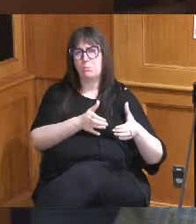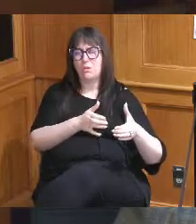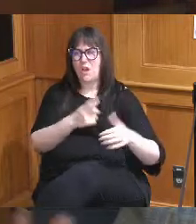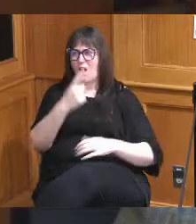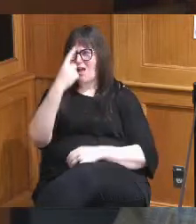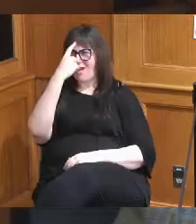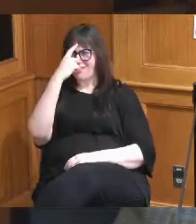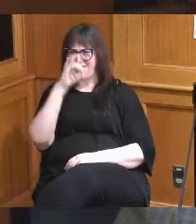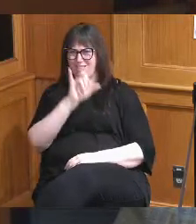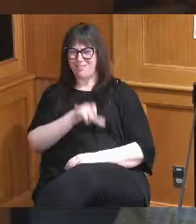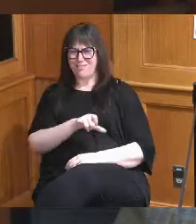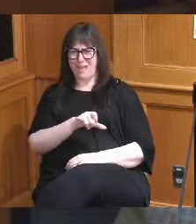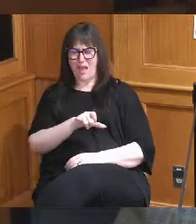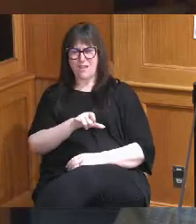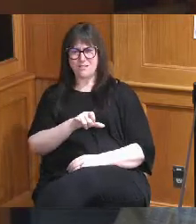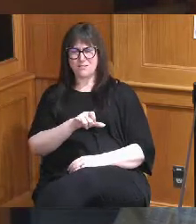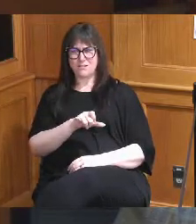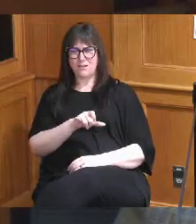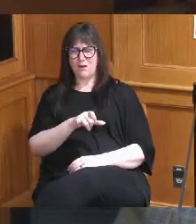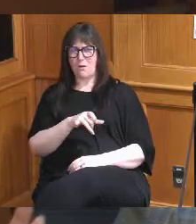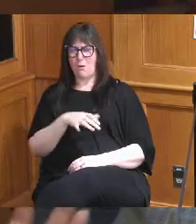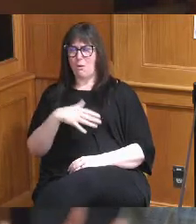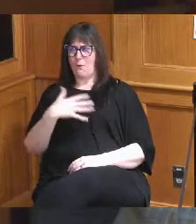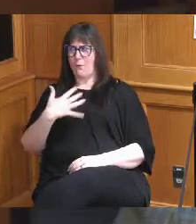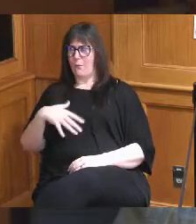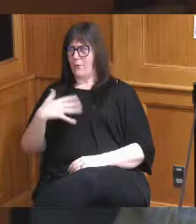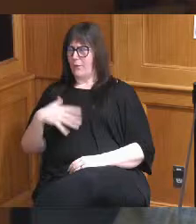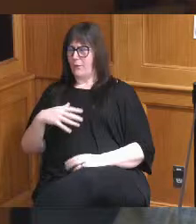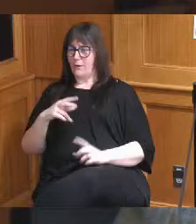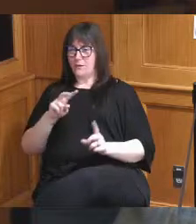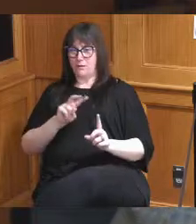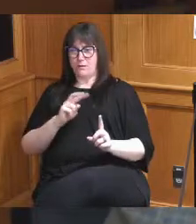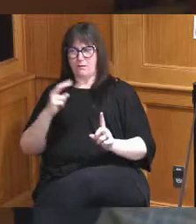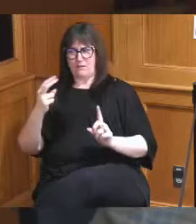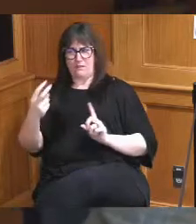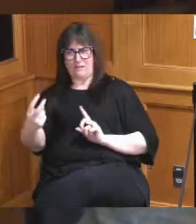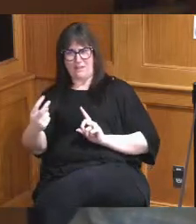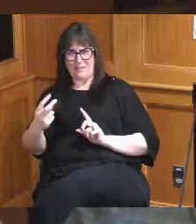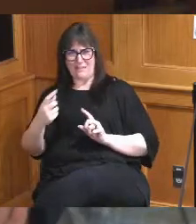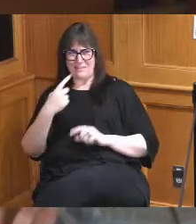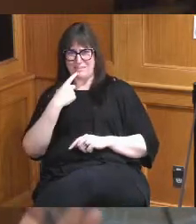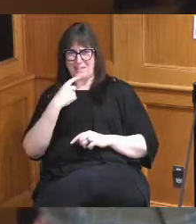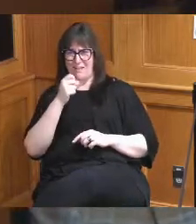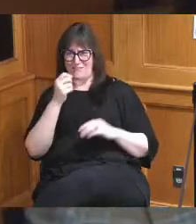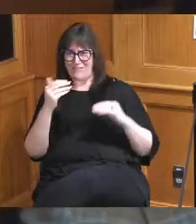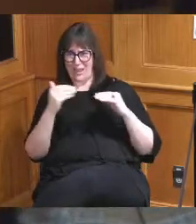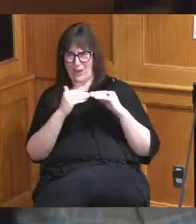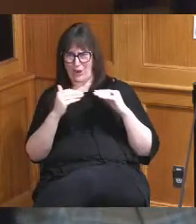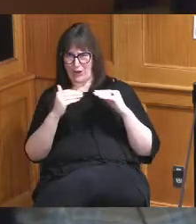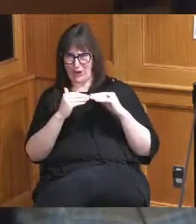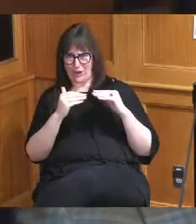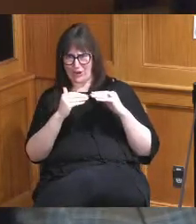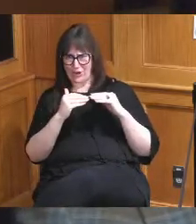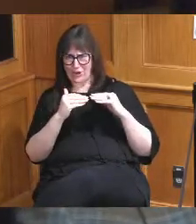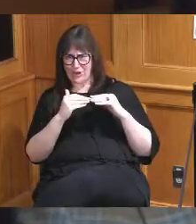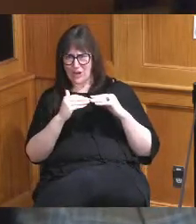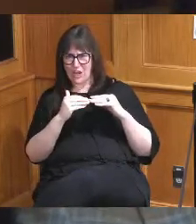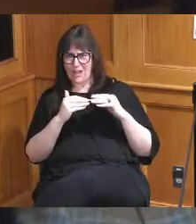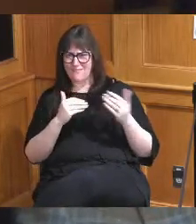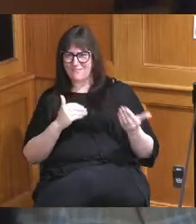that's way more than, I mean, really, the other side should say it ain't fair. I mean, we do it, you know, we only talking about